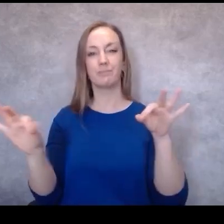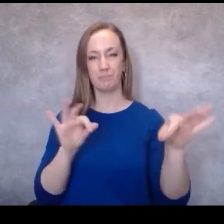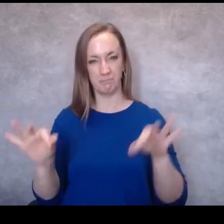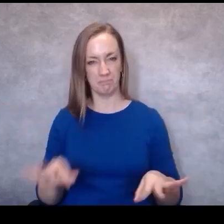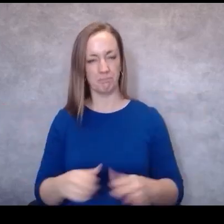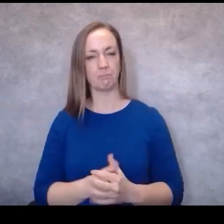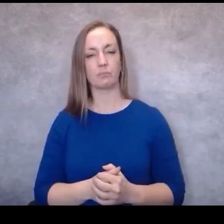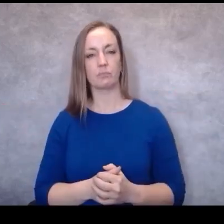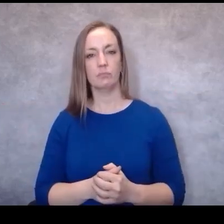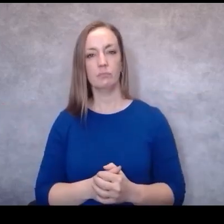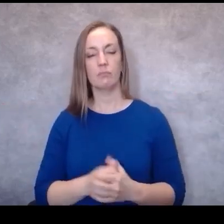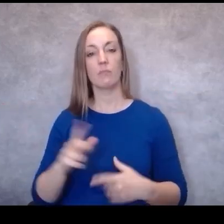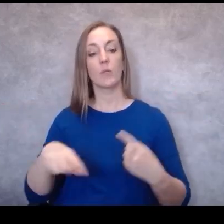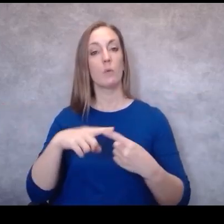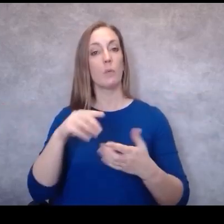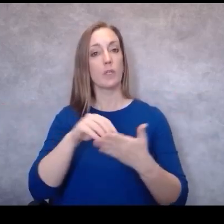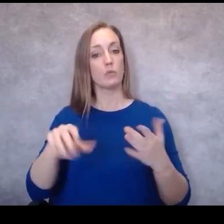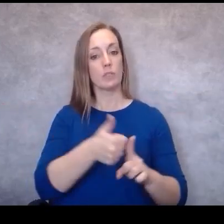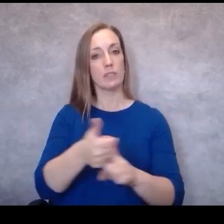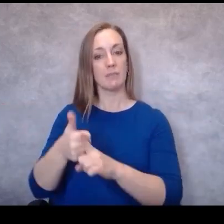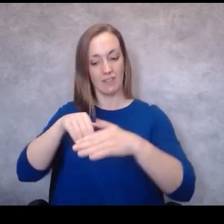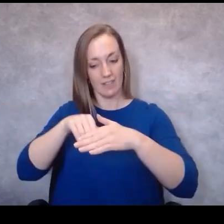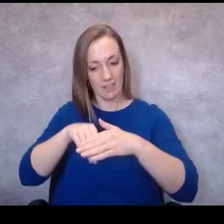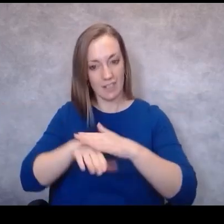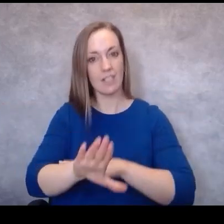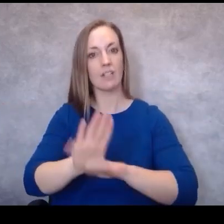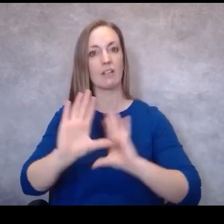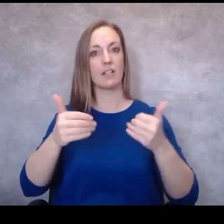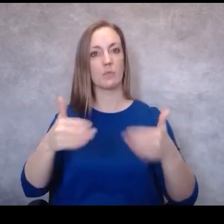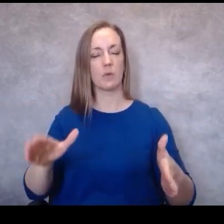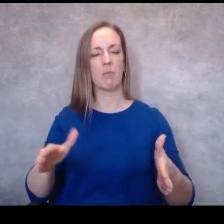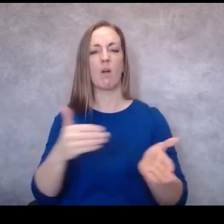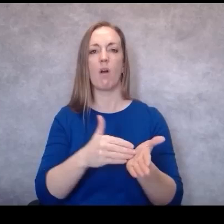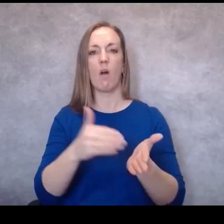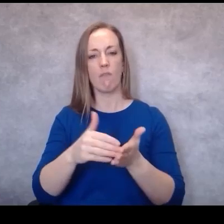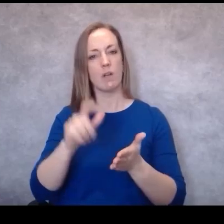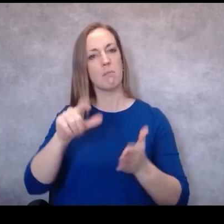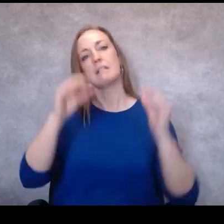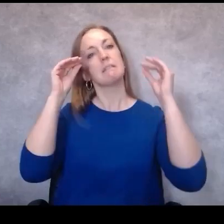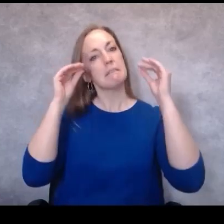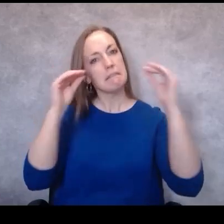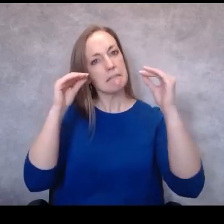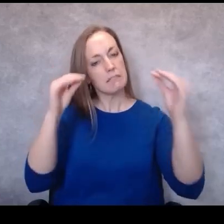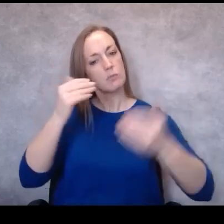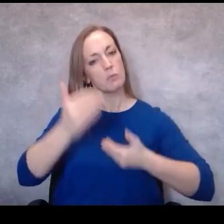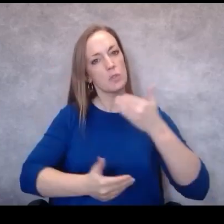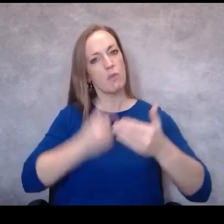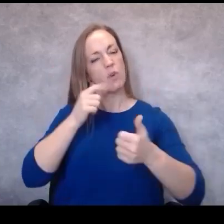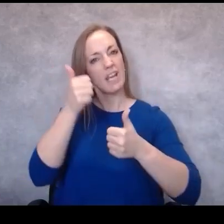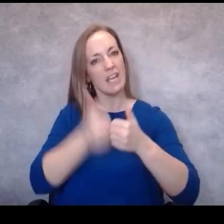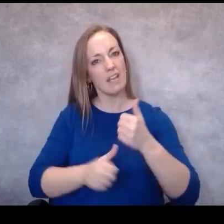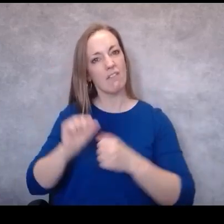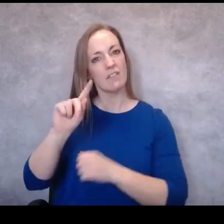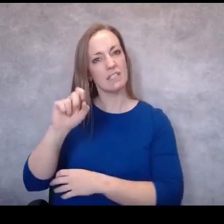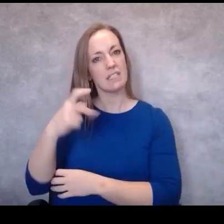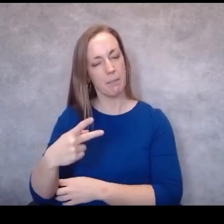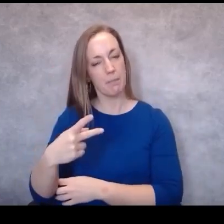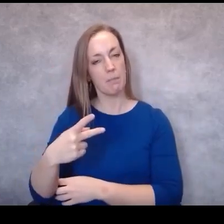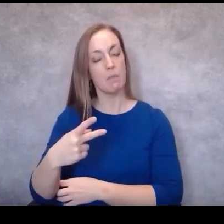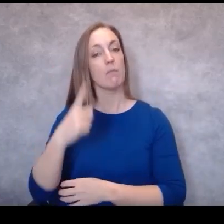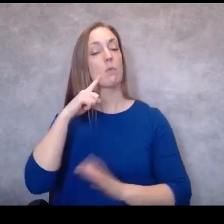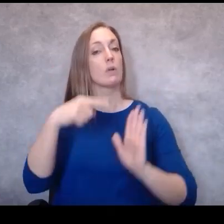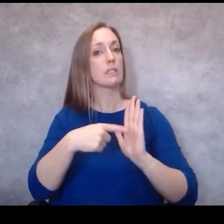When students walk into the classroom, it's often necessary to teach procedures for each step of their arrival routine, such as how to put